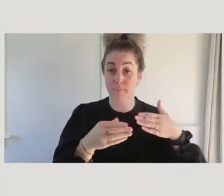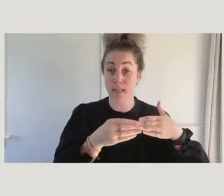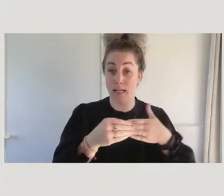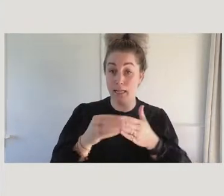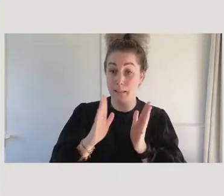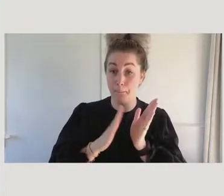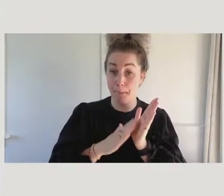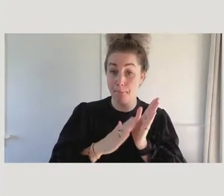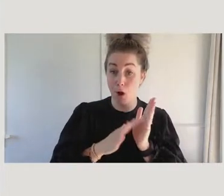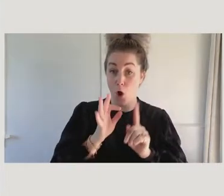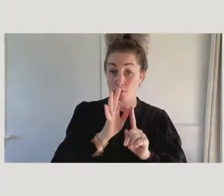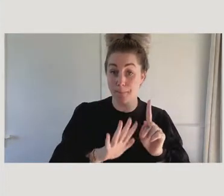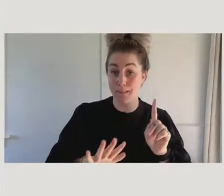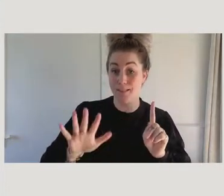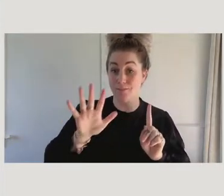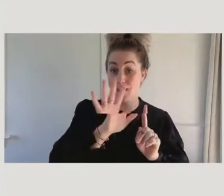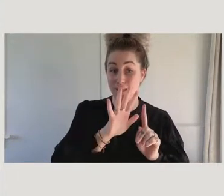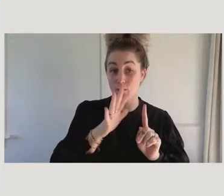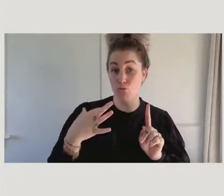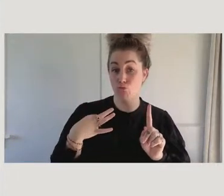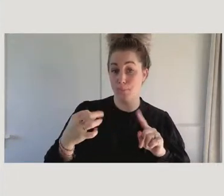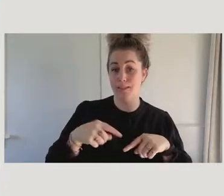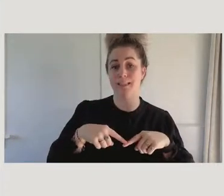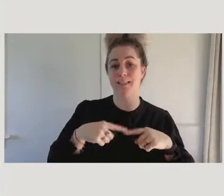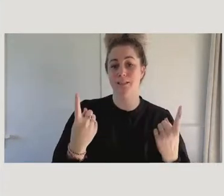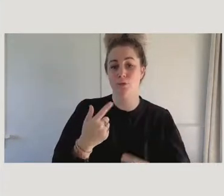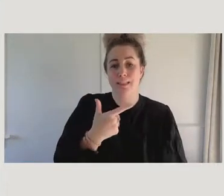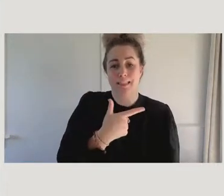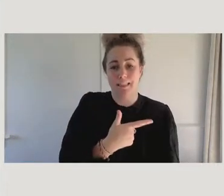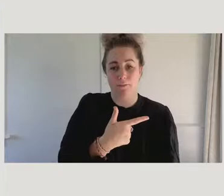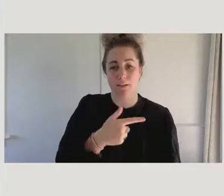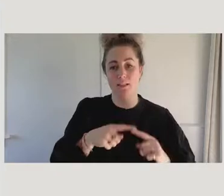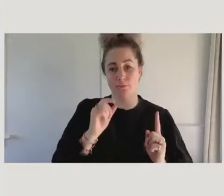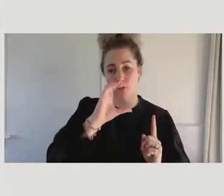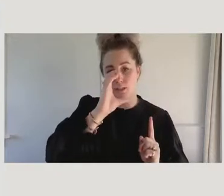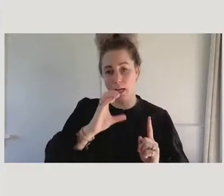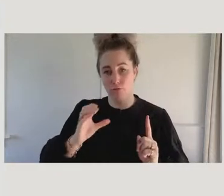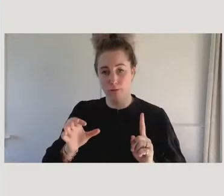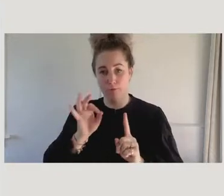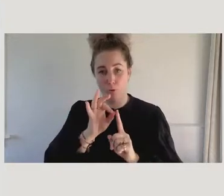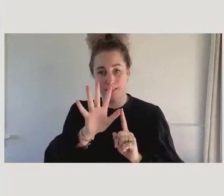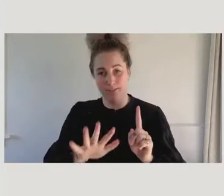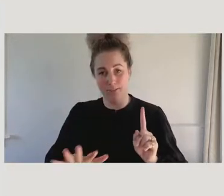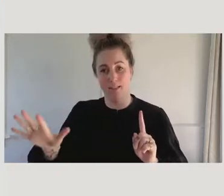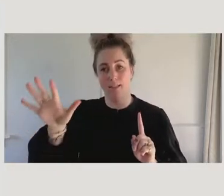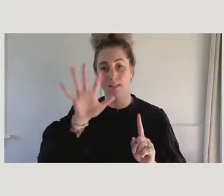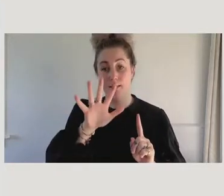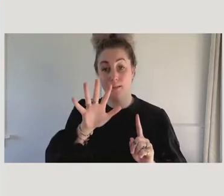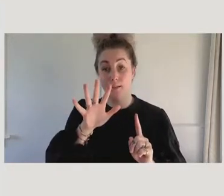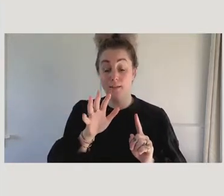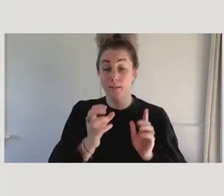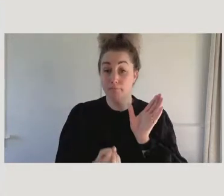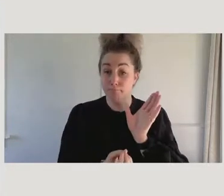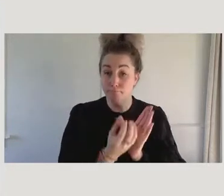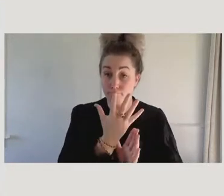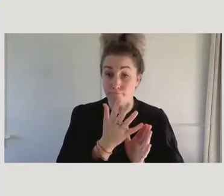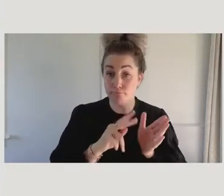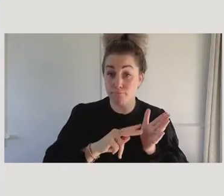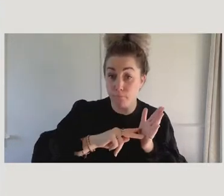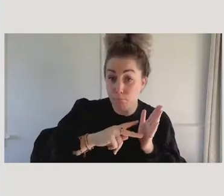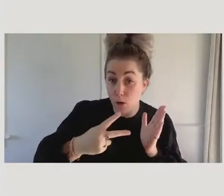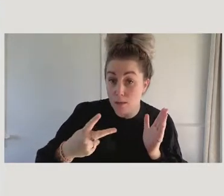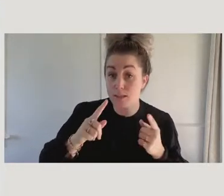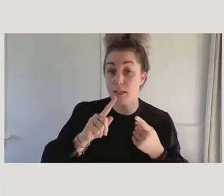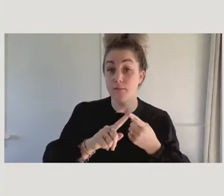of the Pacific Arts committee representing our seven different Pacific island countries and they developed policy they